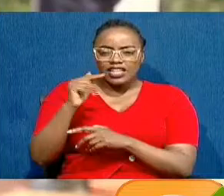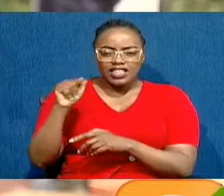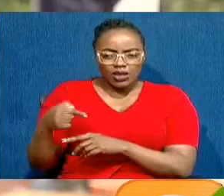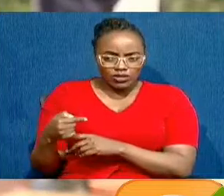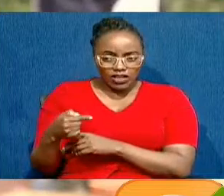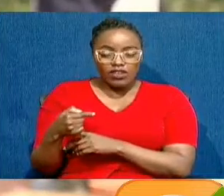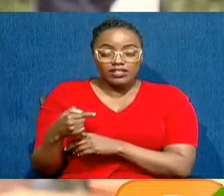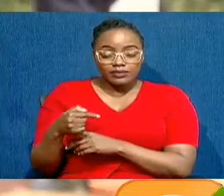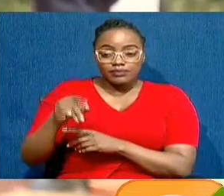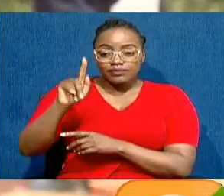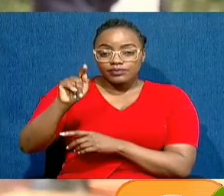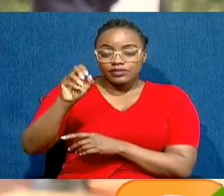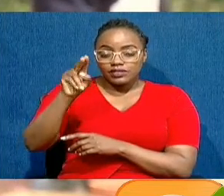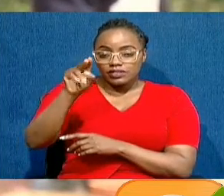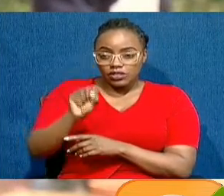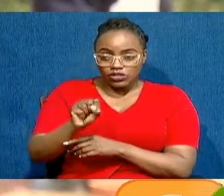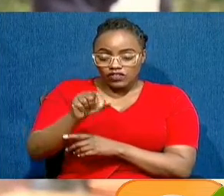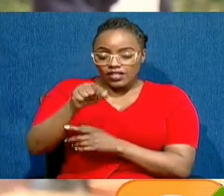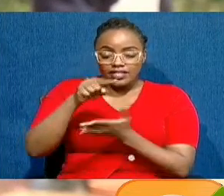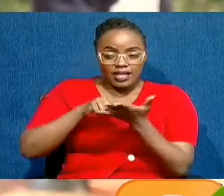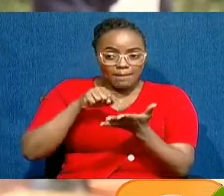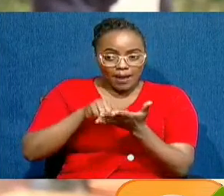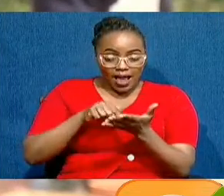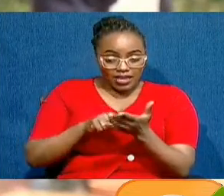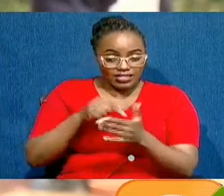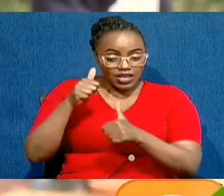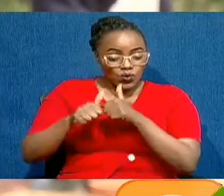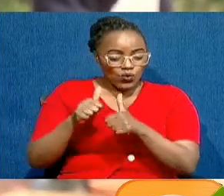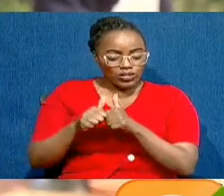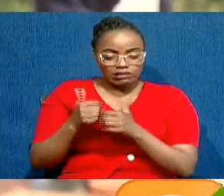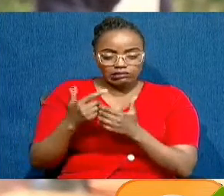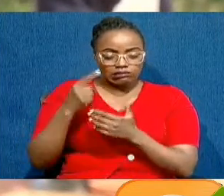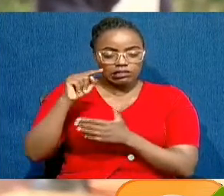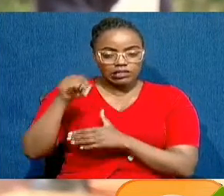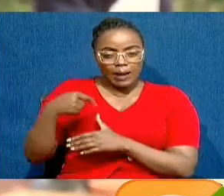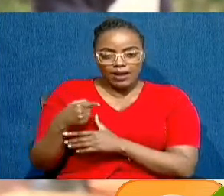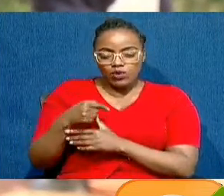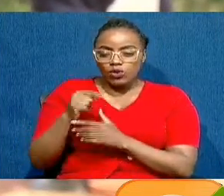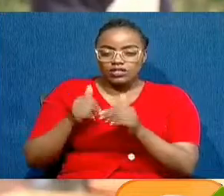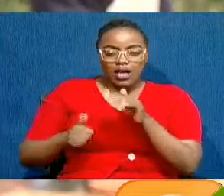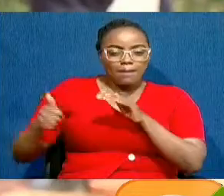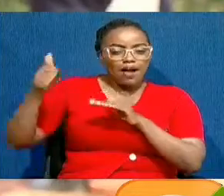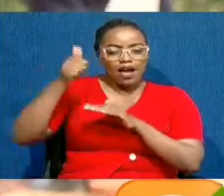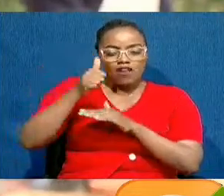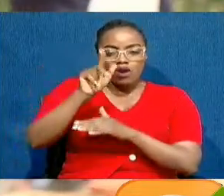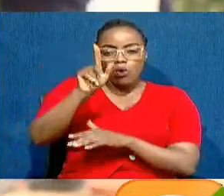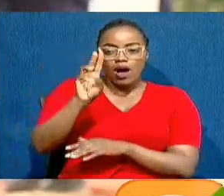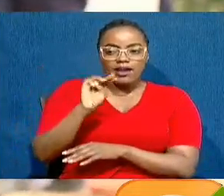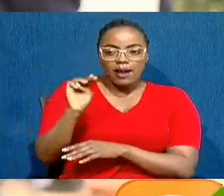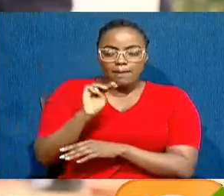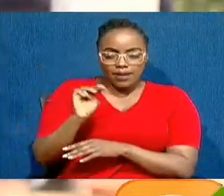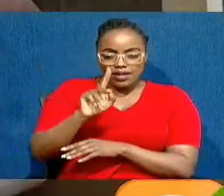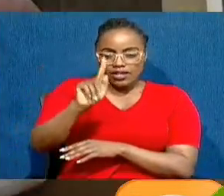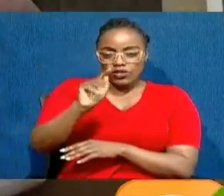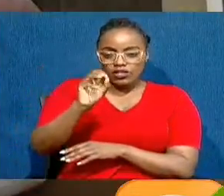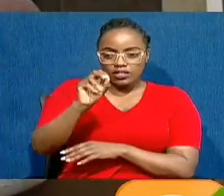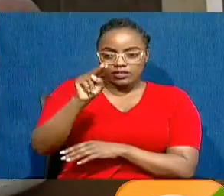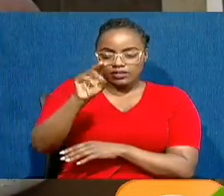183,000 metric tons of milled rice, of which the demand was way above 1 million metric